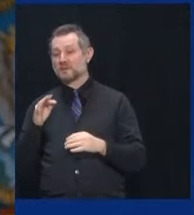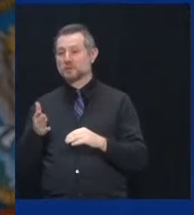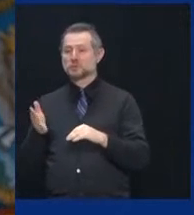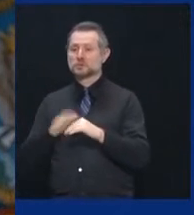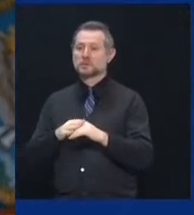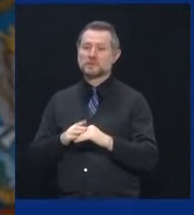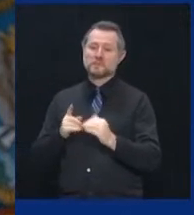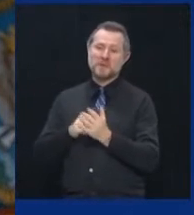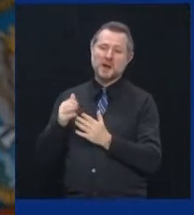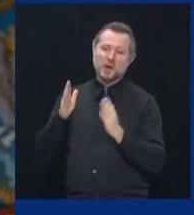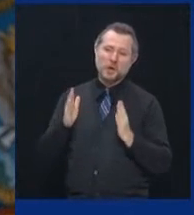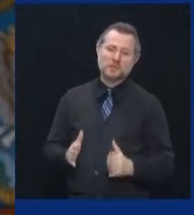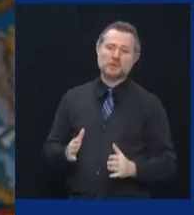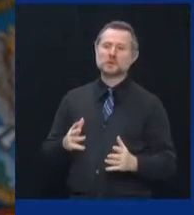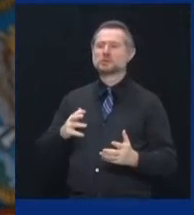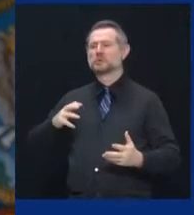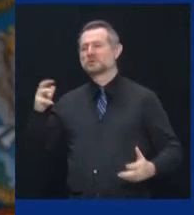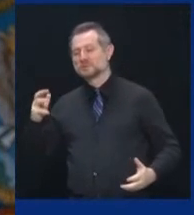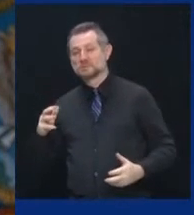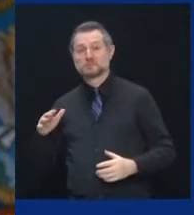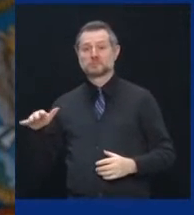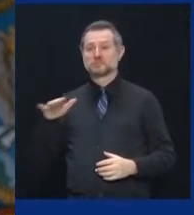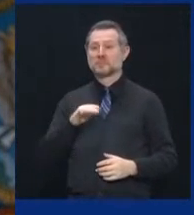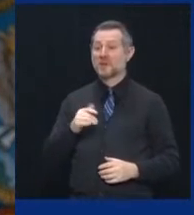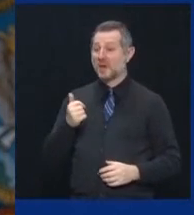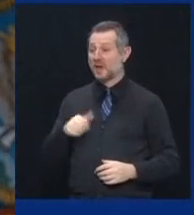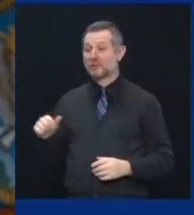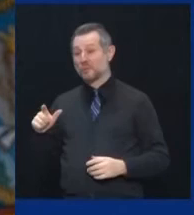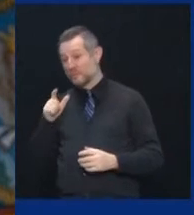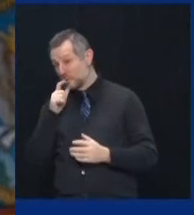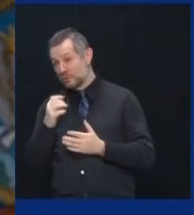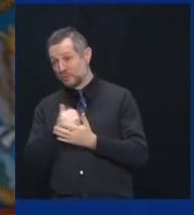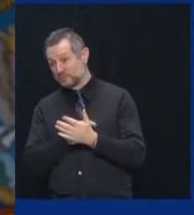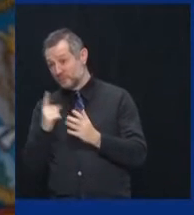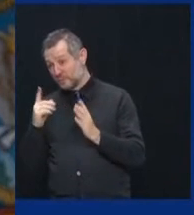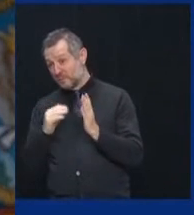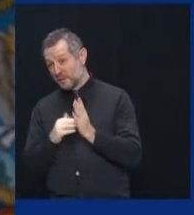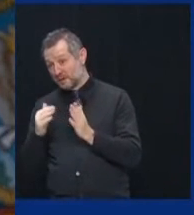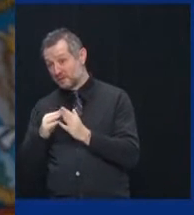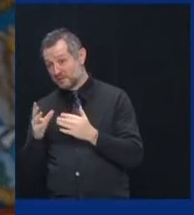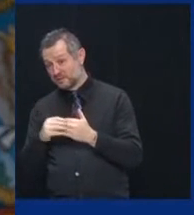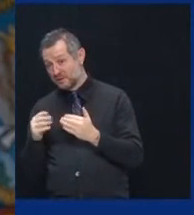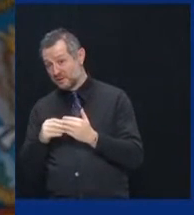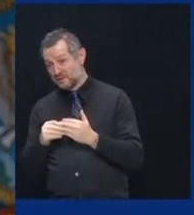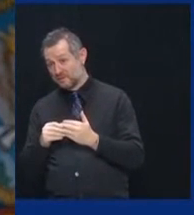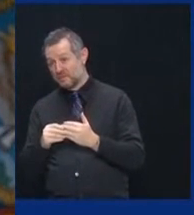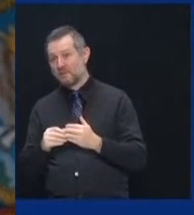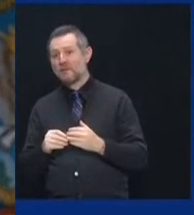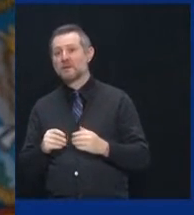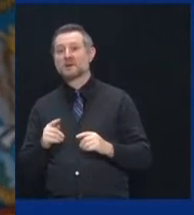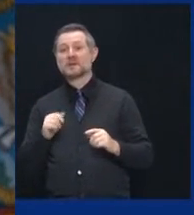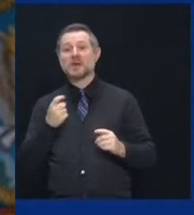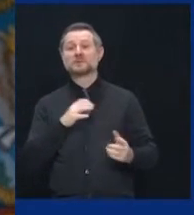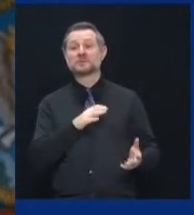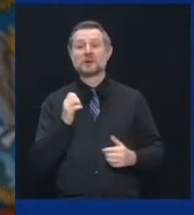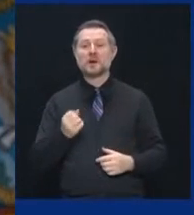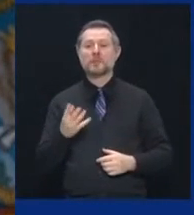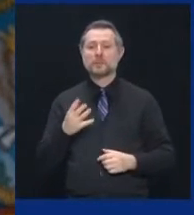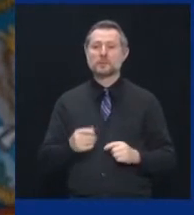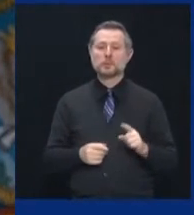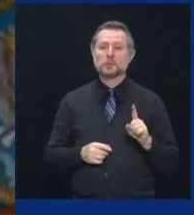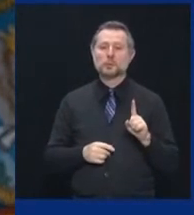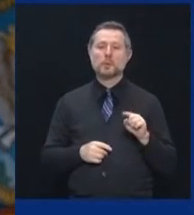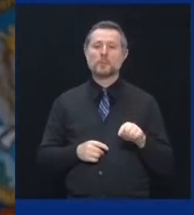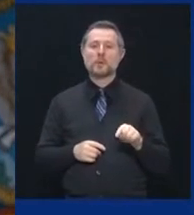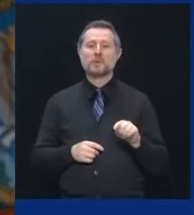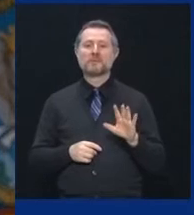billionaires, multimillionaires, millionaires, any income over $1 million, we would only raise $1.5 billion. If